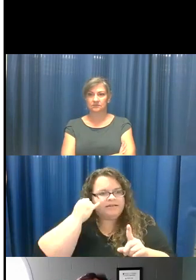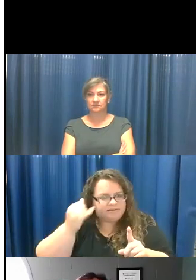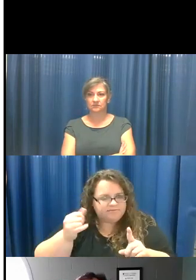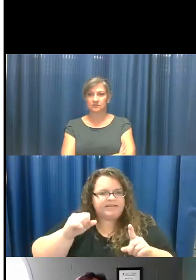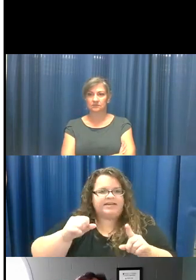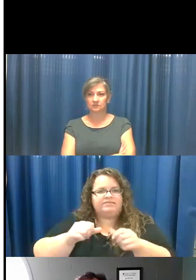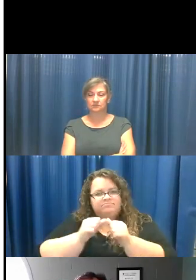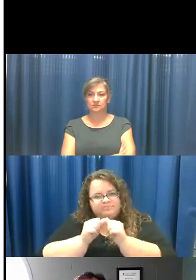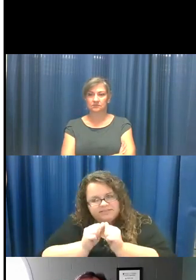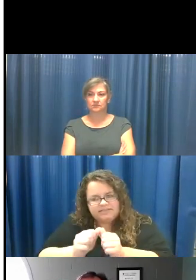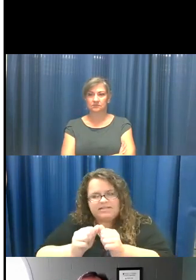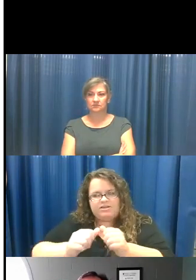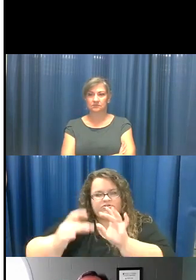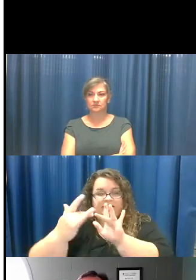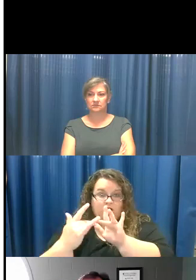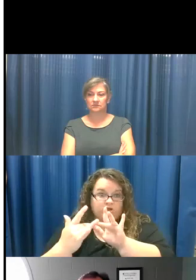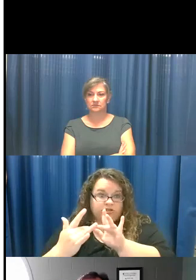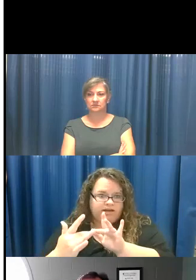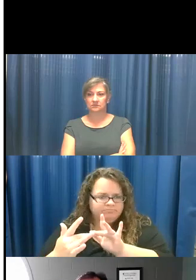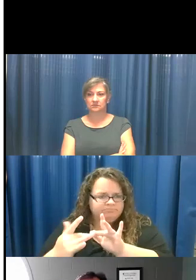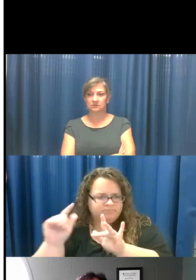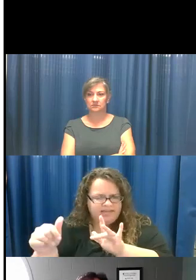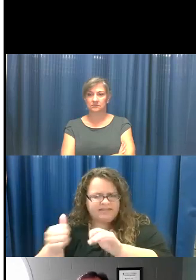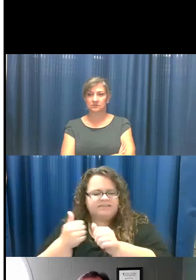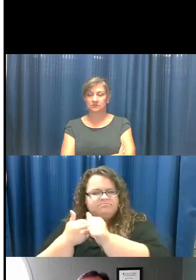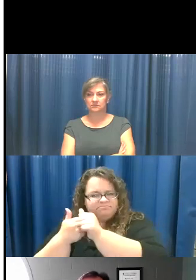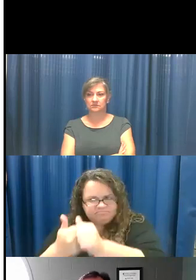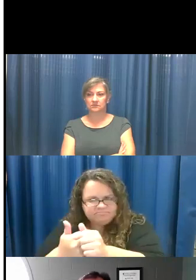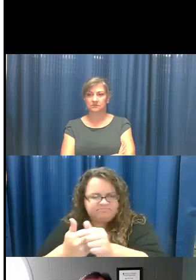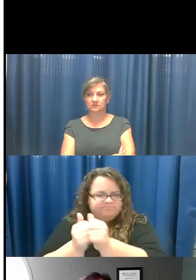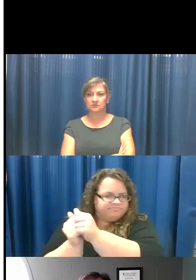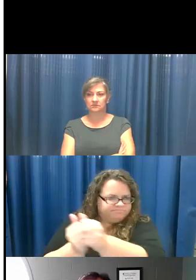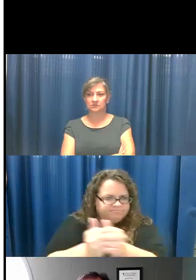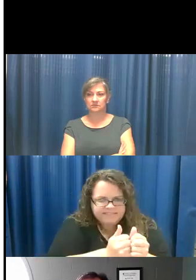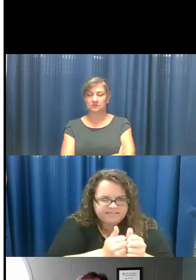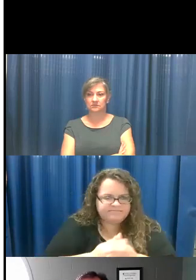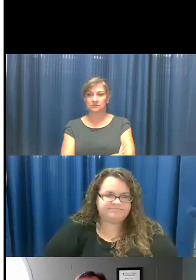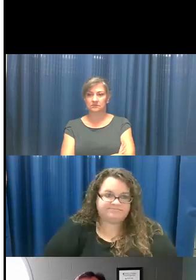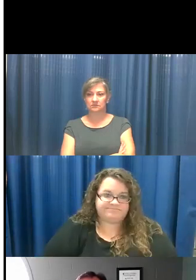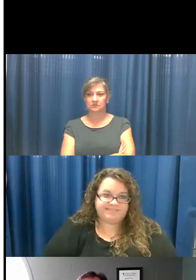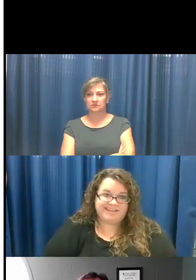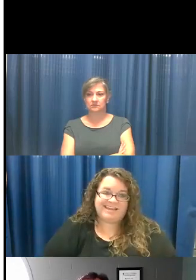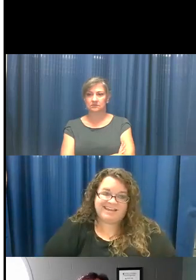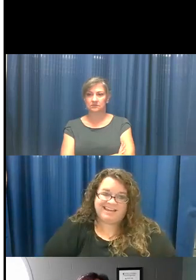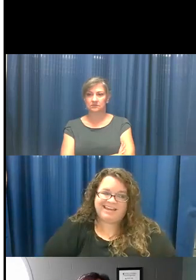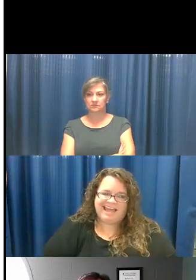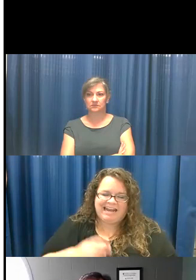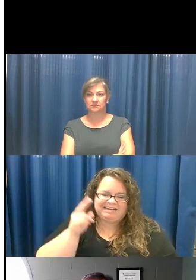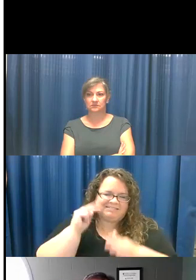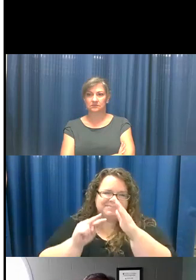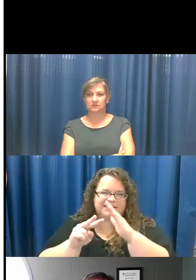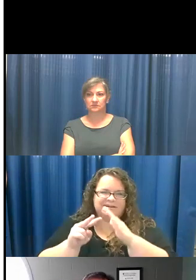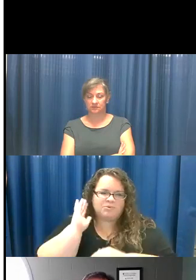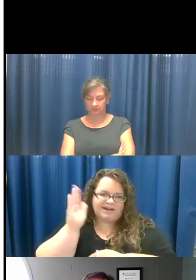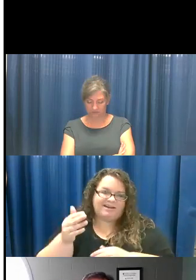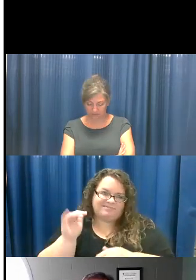current with the class. And so I expect we're going to be dealing with a lot of these kinds of challenges in the coming fall semester.